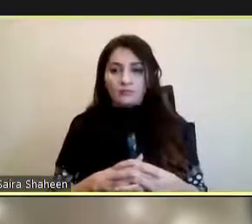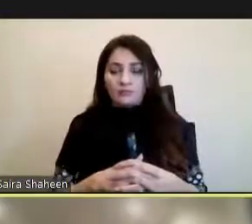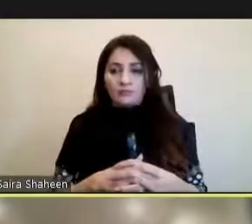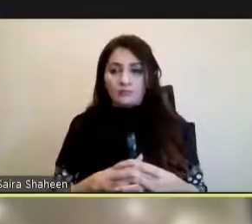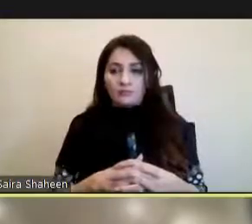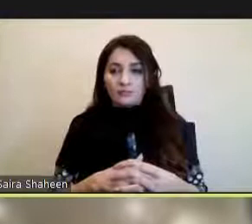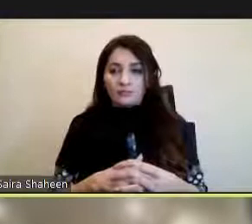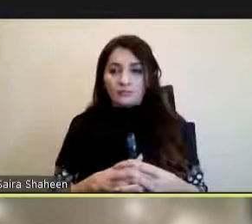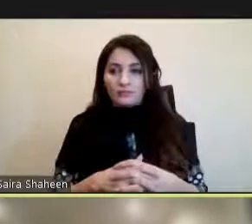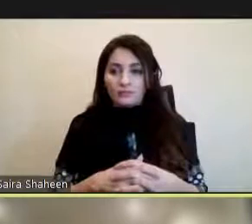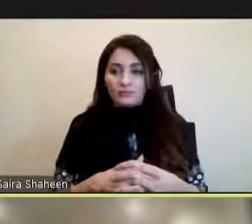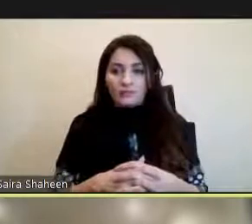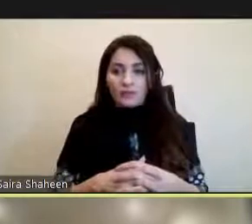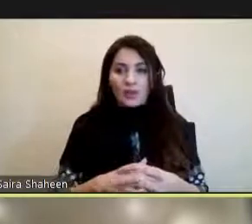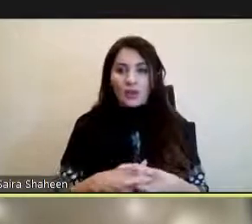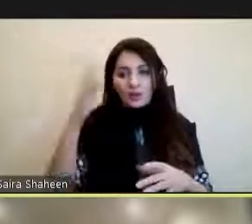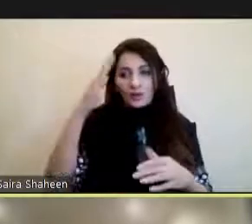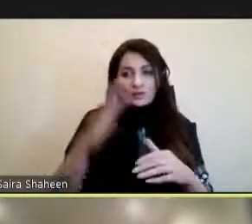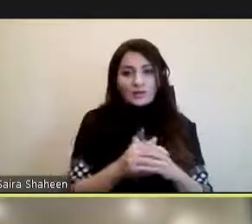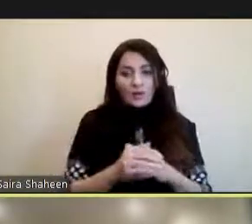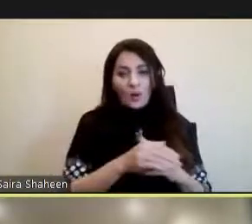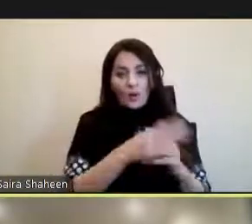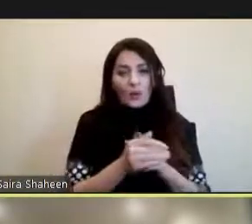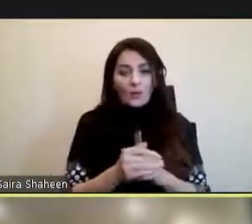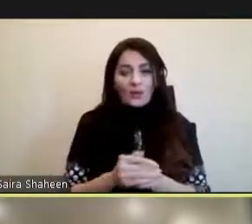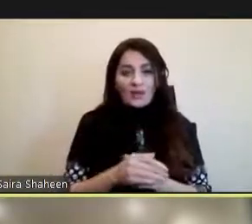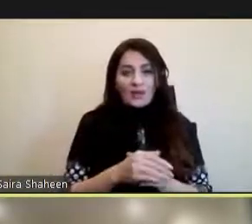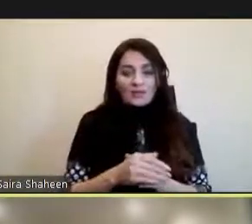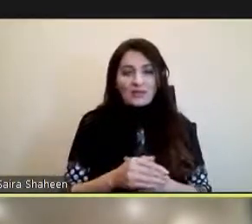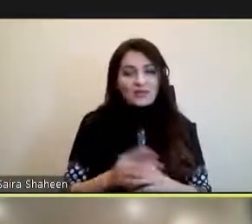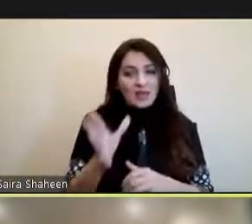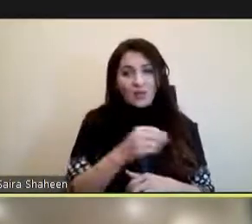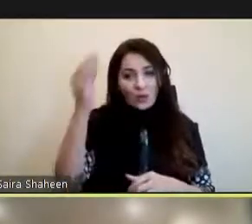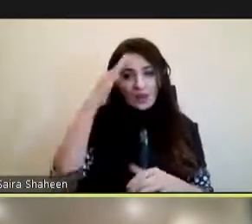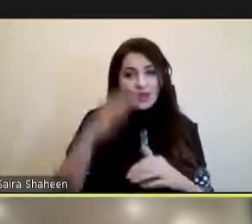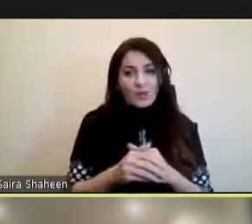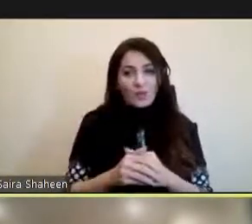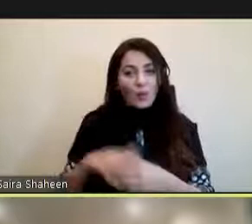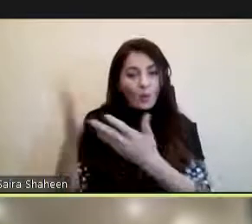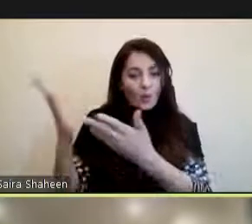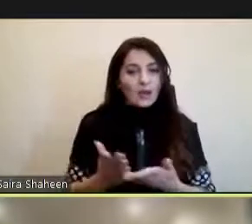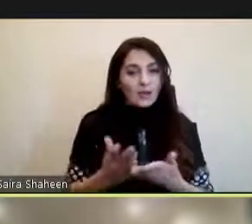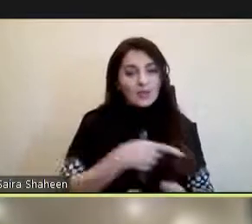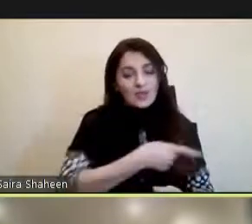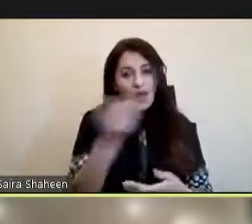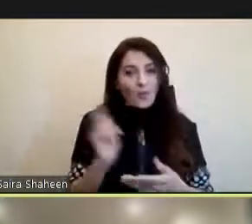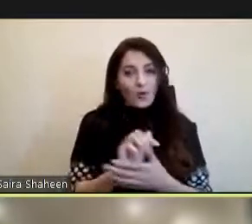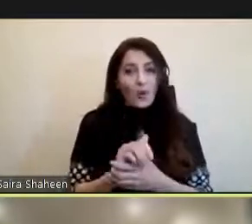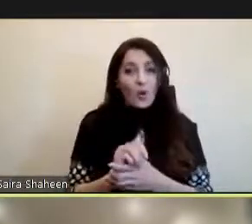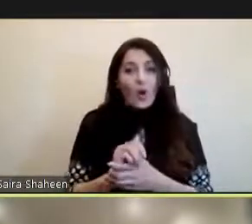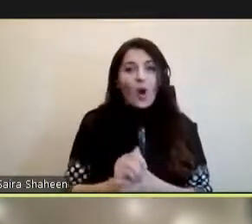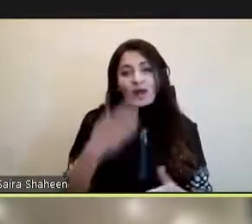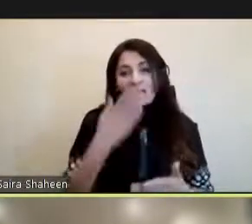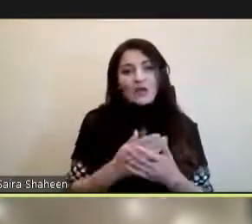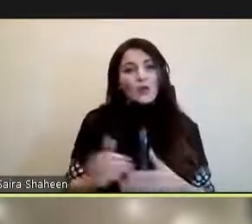Good morning, afternoon, and evening, everyone. Welcome to all, and thank you for joining our virtual event today to